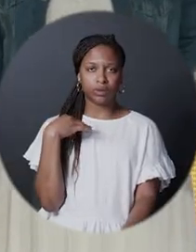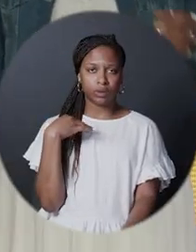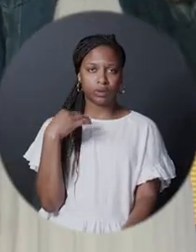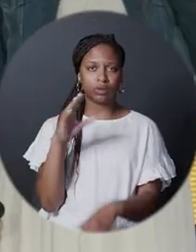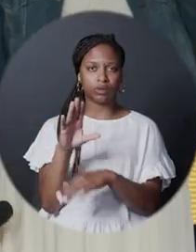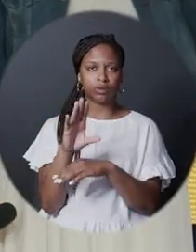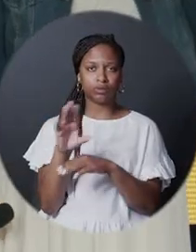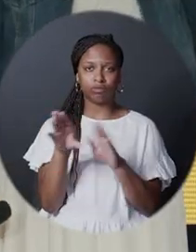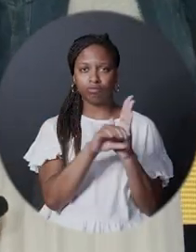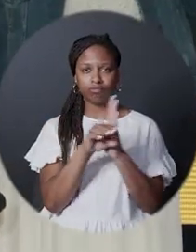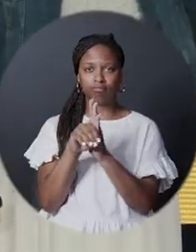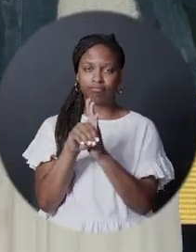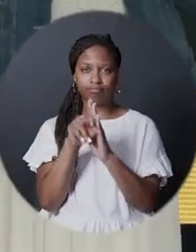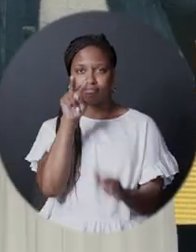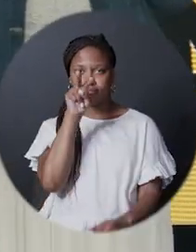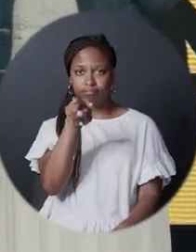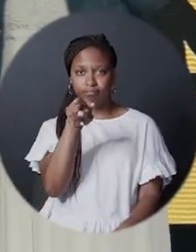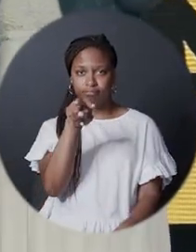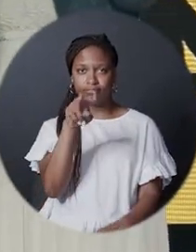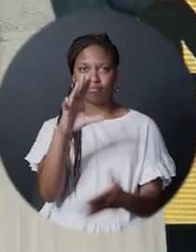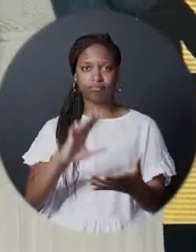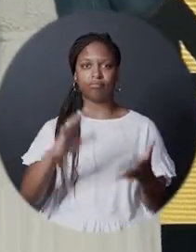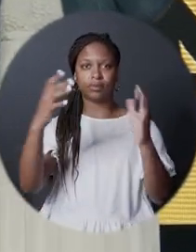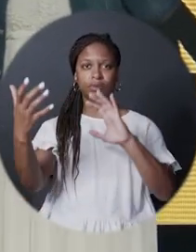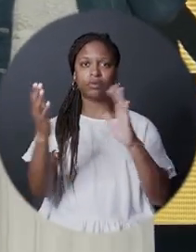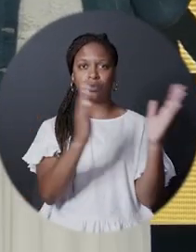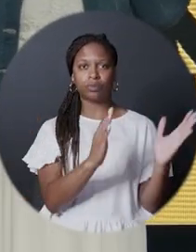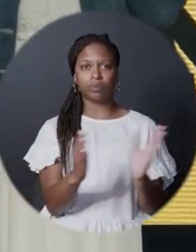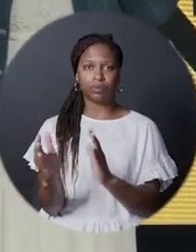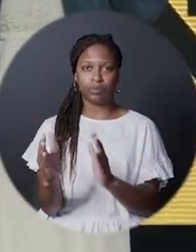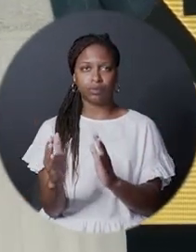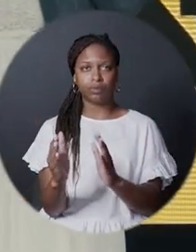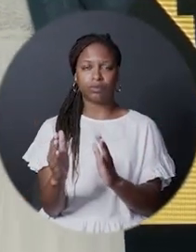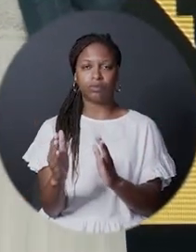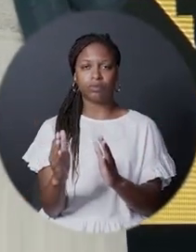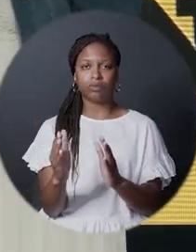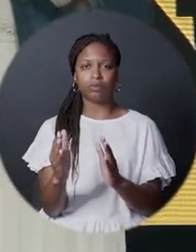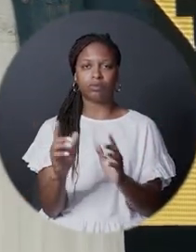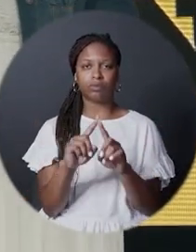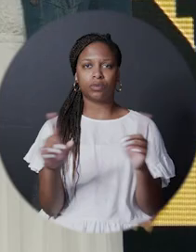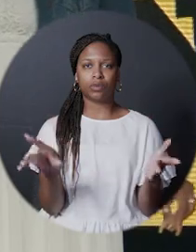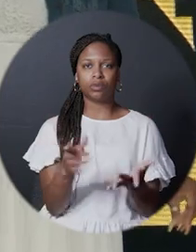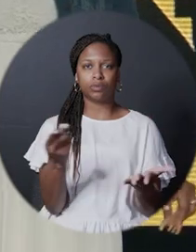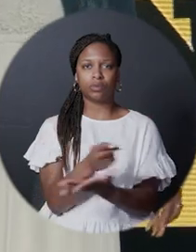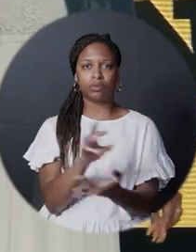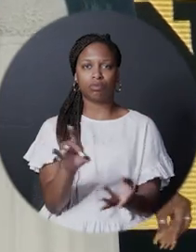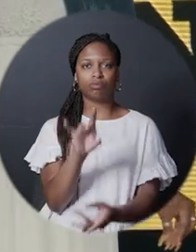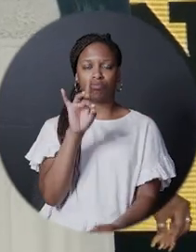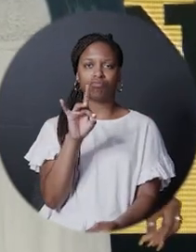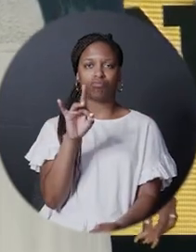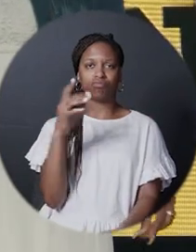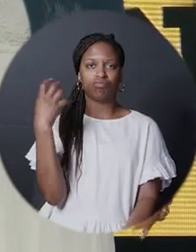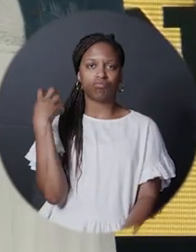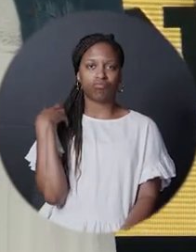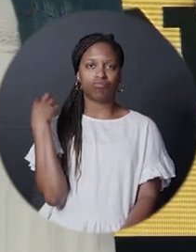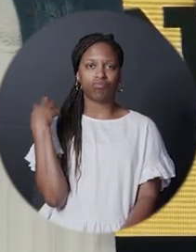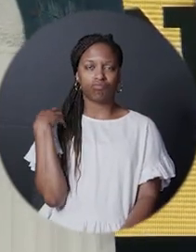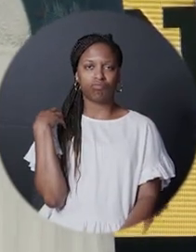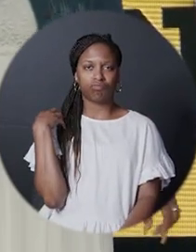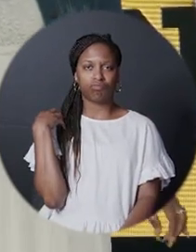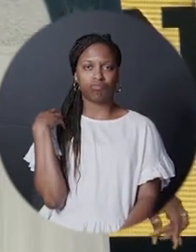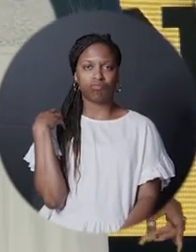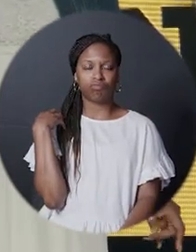our volunteers and cameramen, they're just staring at me. I've come in here, messed up the whole order. But the Holy Spirit's in